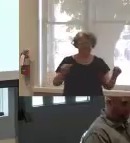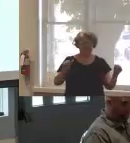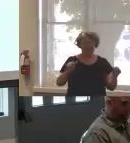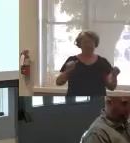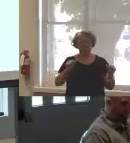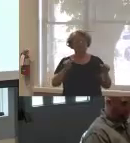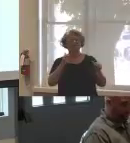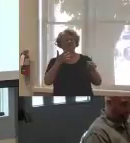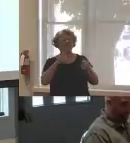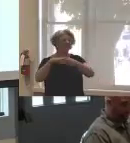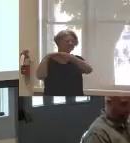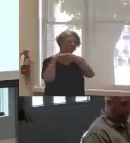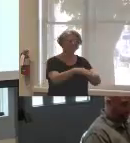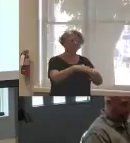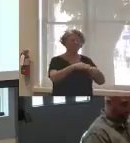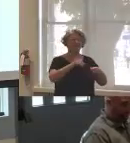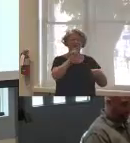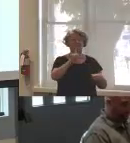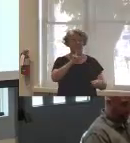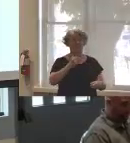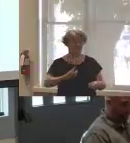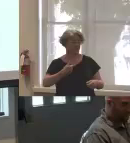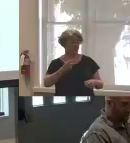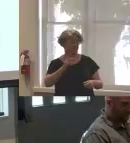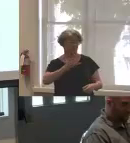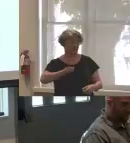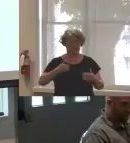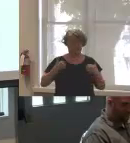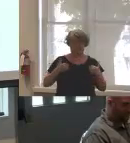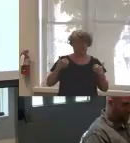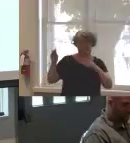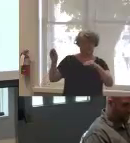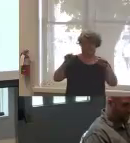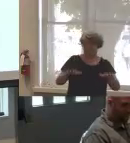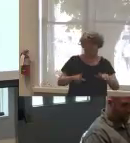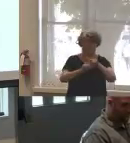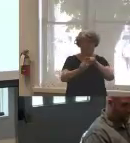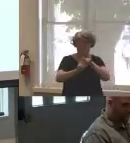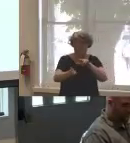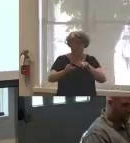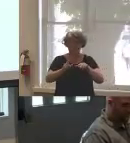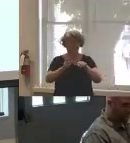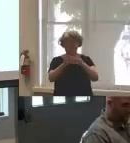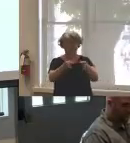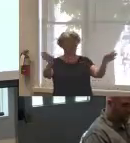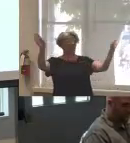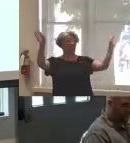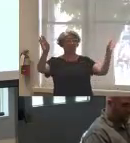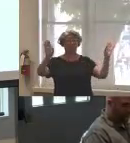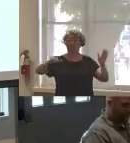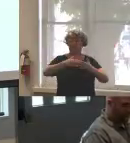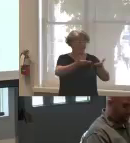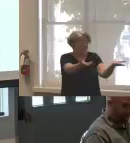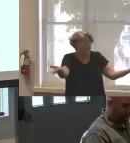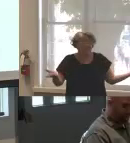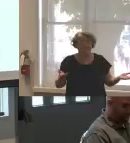generalizations based on gender. It's not just for queer and trans youth, queer and trans newcomers, queer and trans refugees. It's also about all of us,